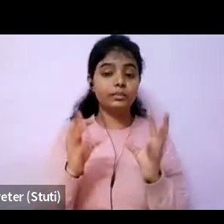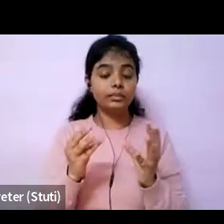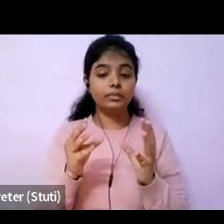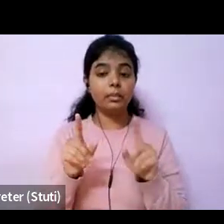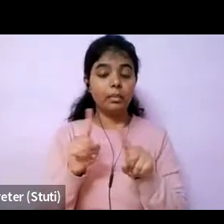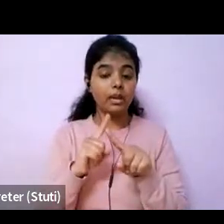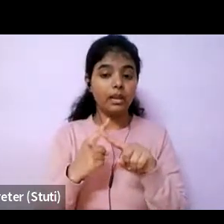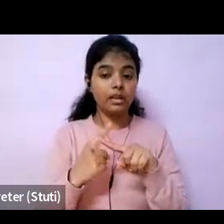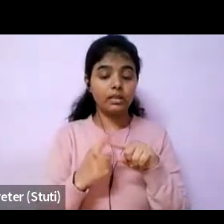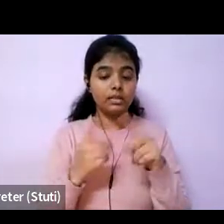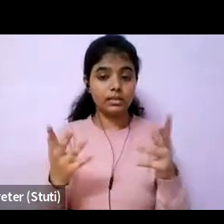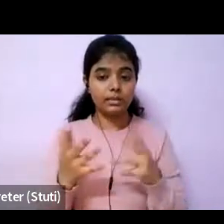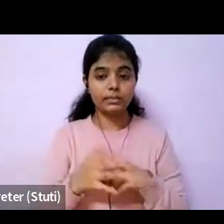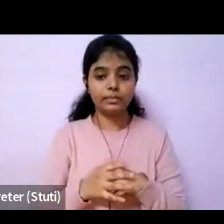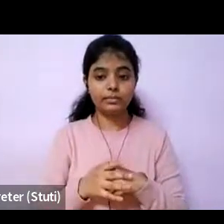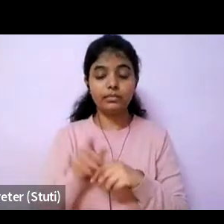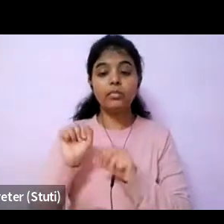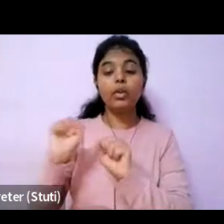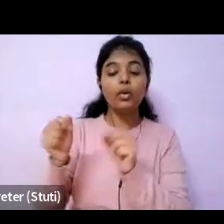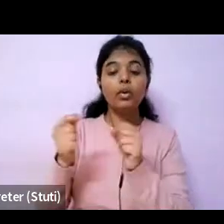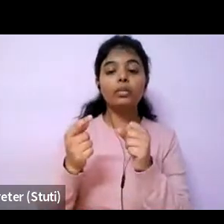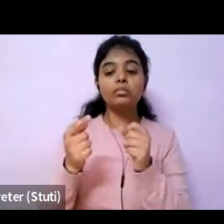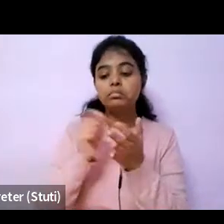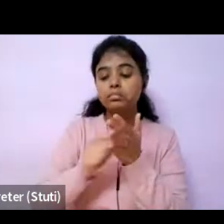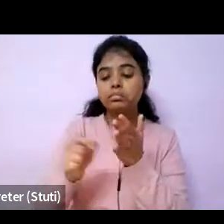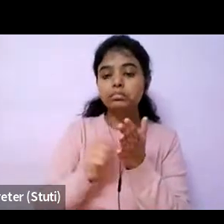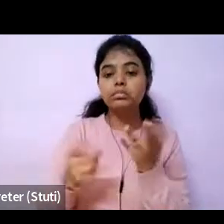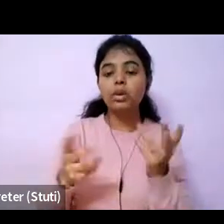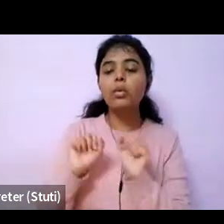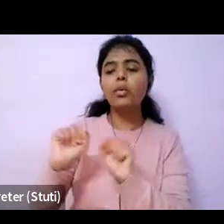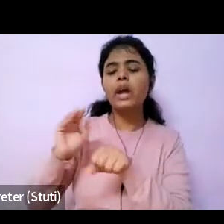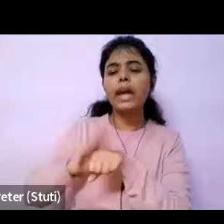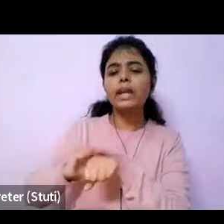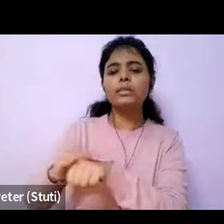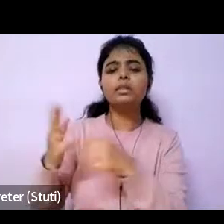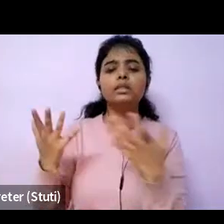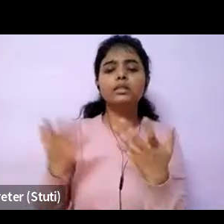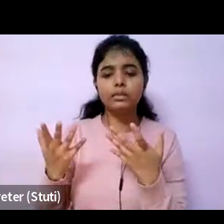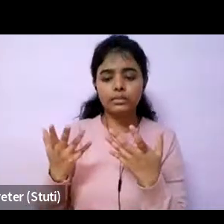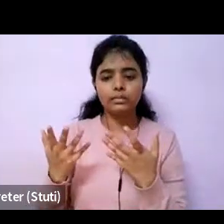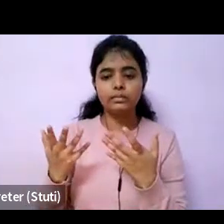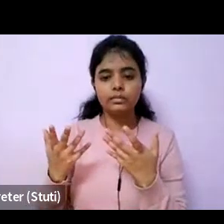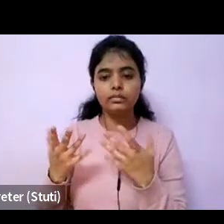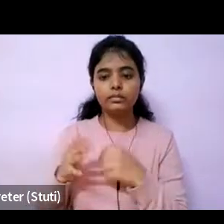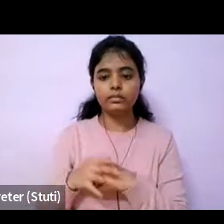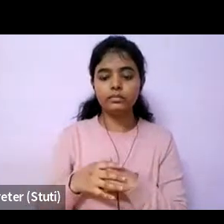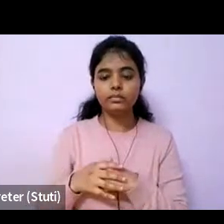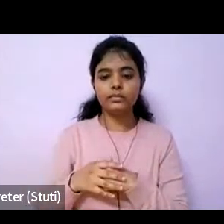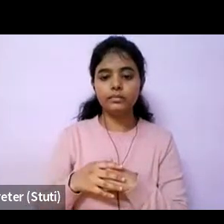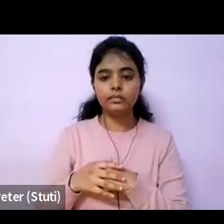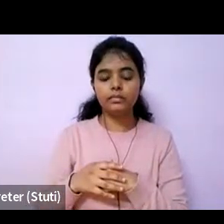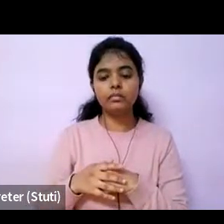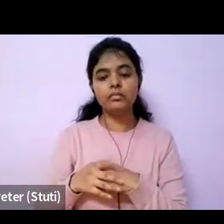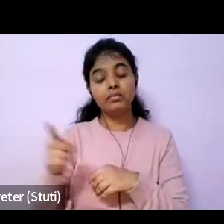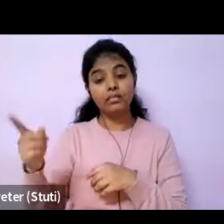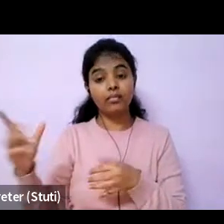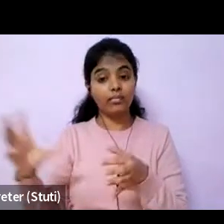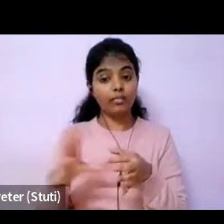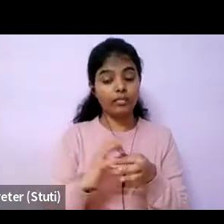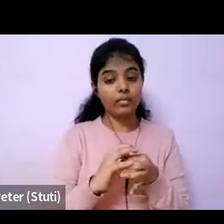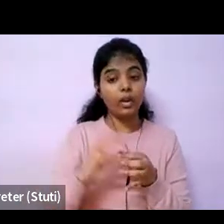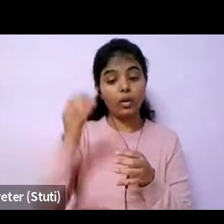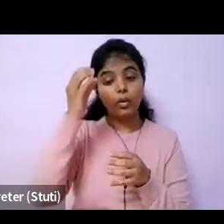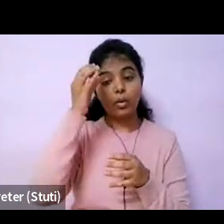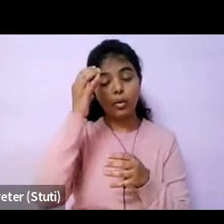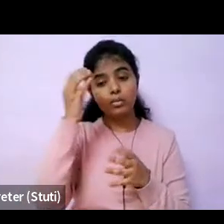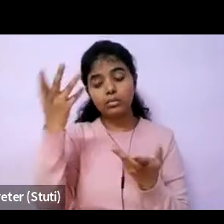she talks about her own experiences because, from that context, I think Letter to the